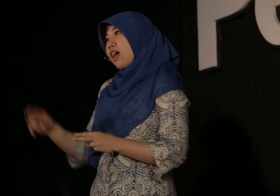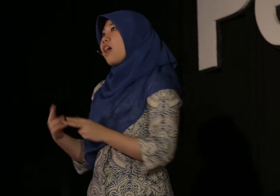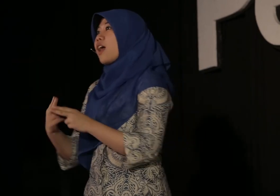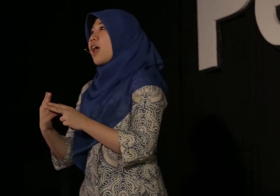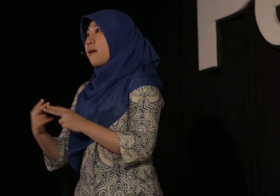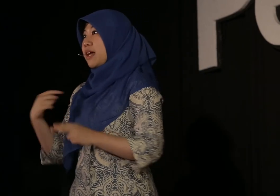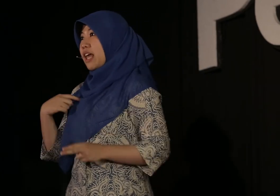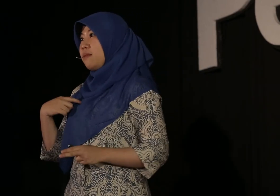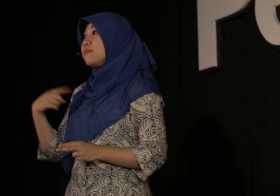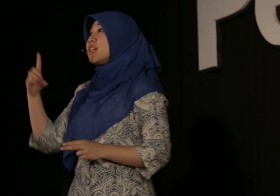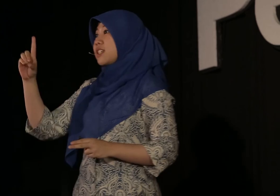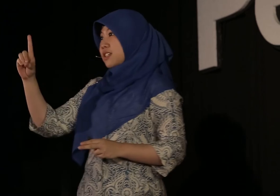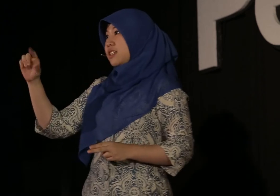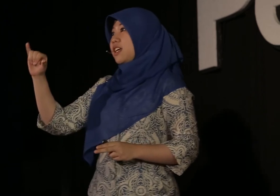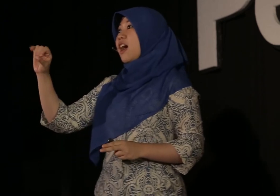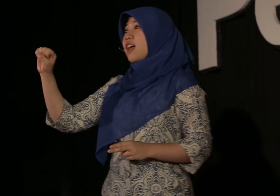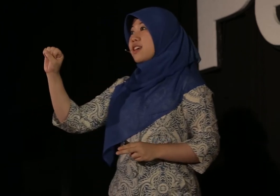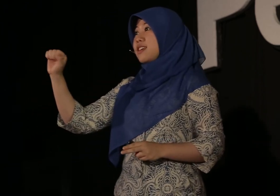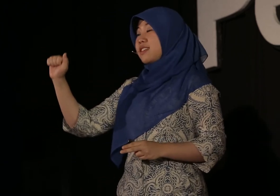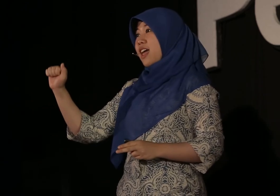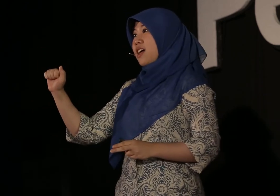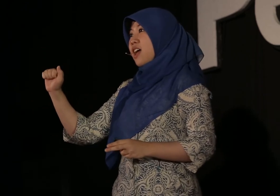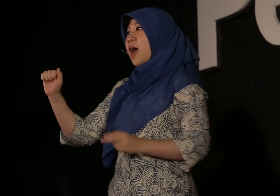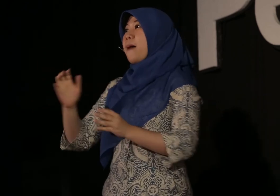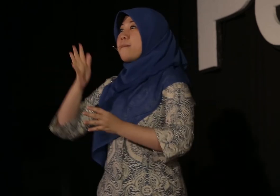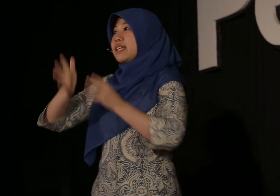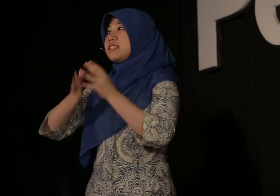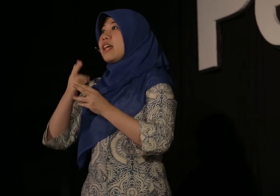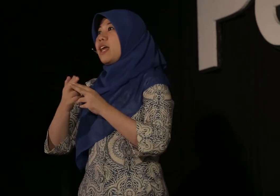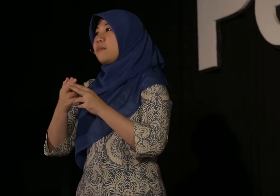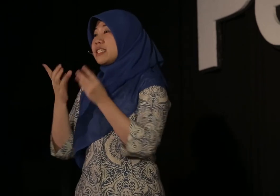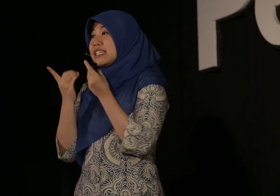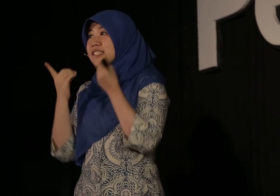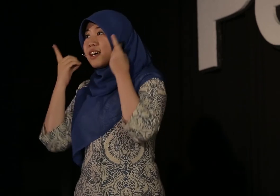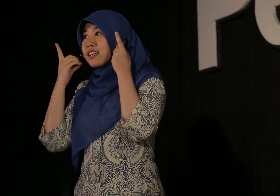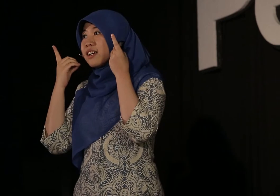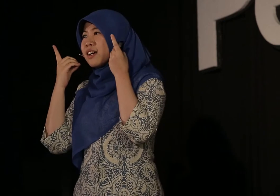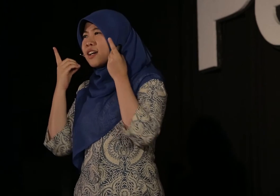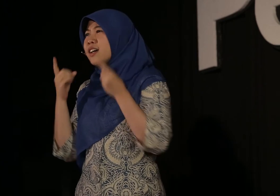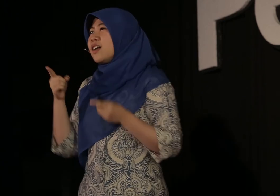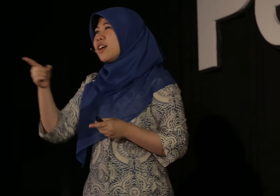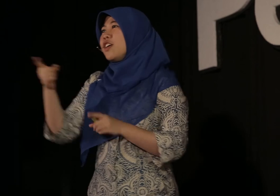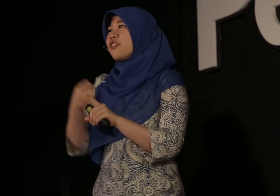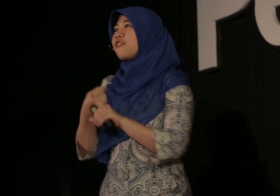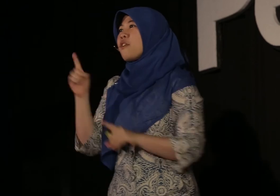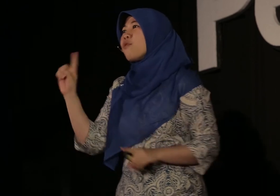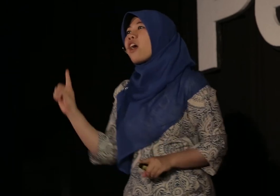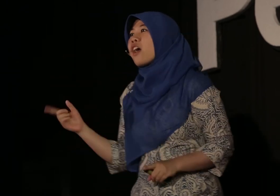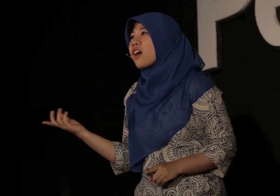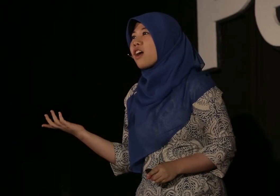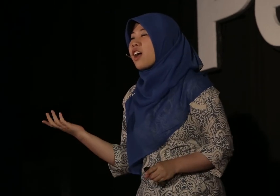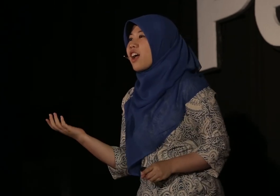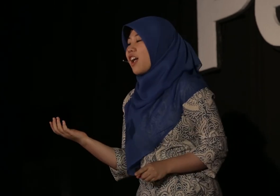hi, my name? D-I-S-S-A. My sign name is Dissa. You're from